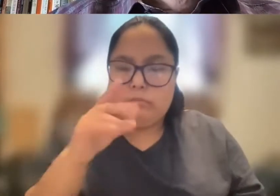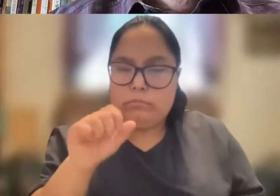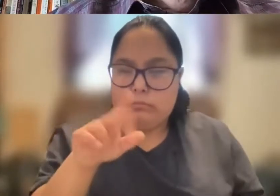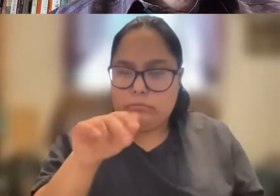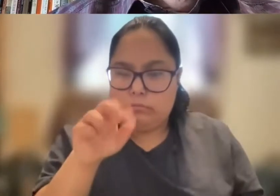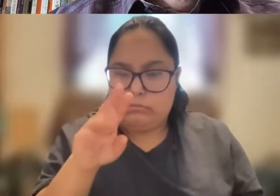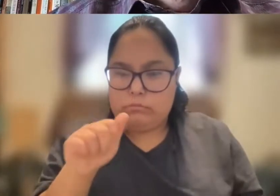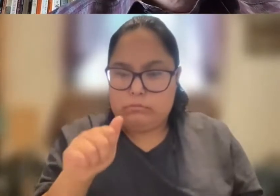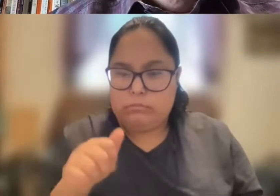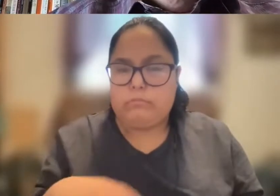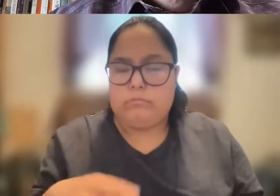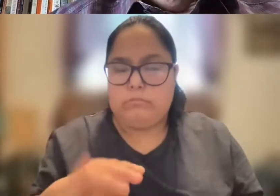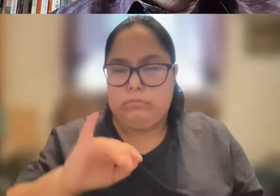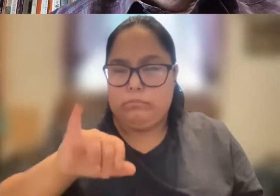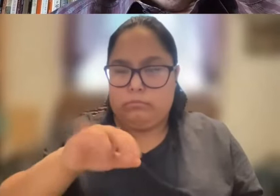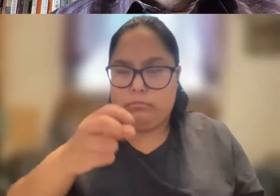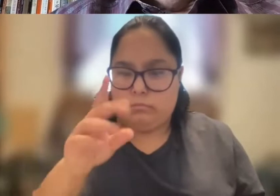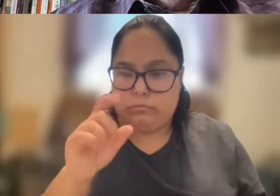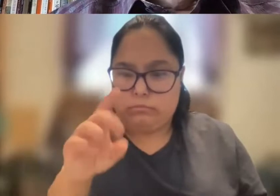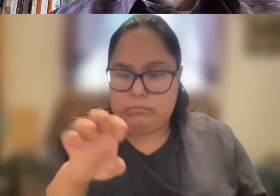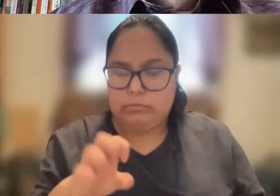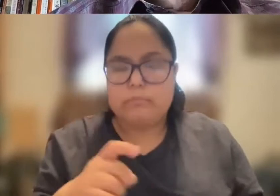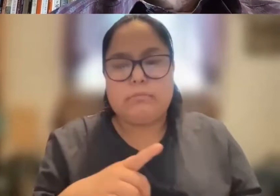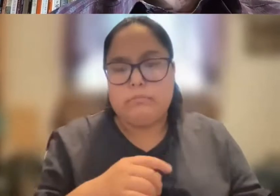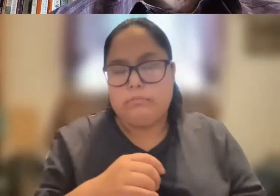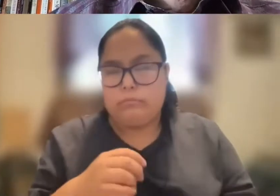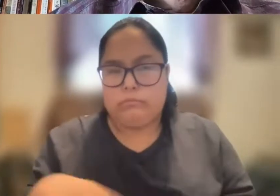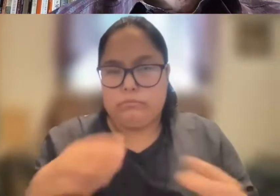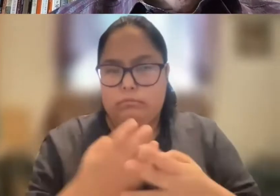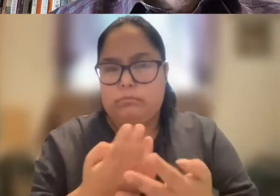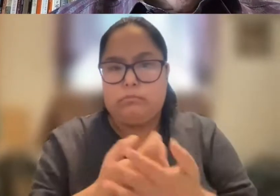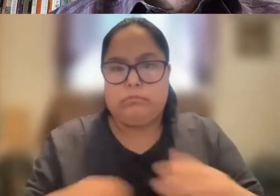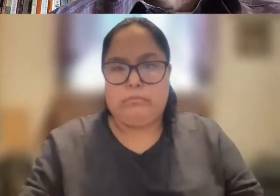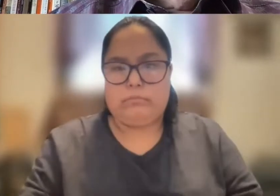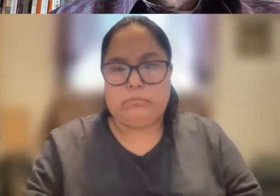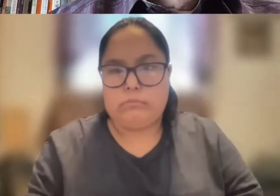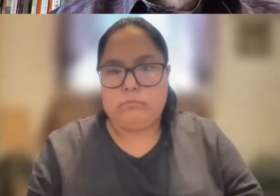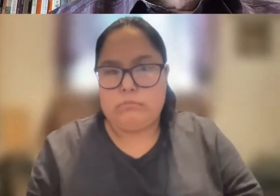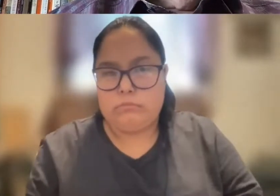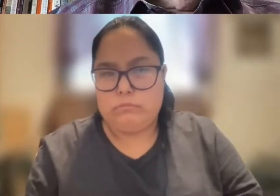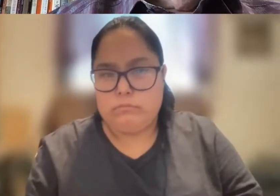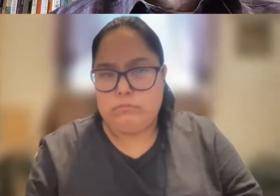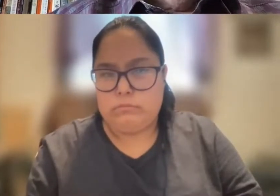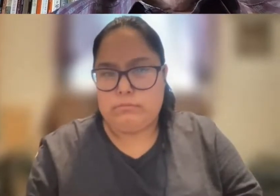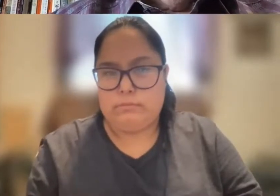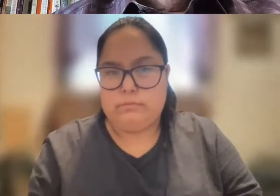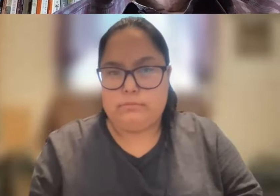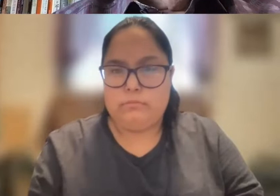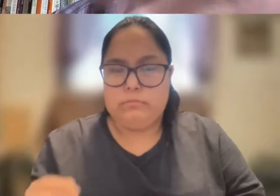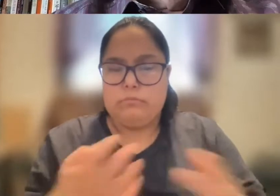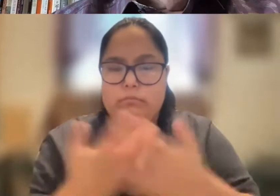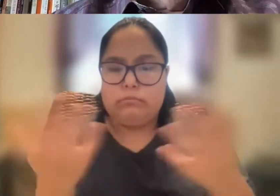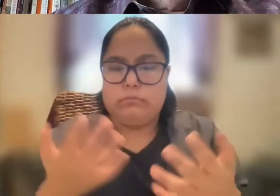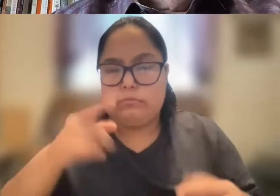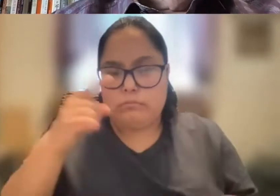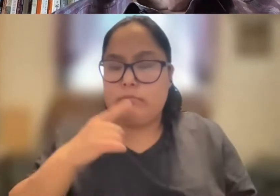one of the judge advocate generals. I said, I need your help. I've been arrested. And he said, what were you arrested for? And I said, I